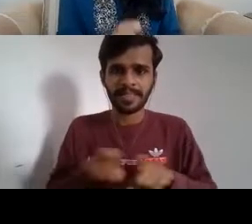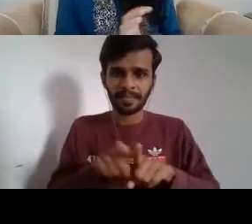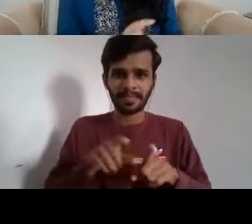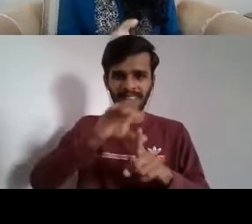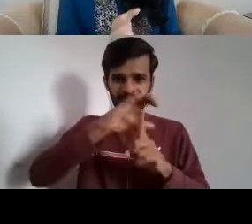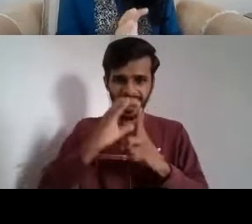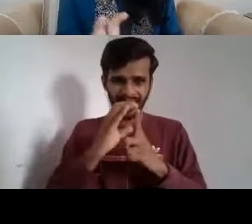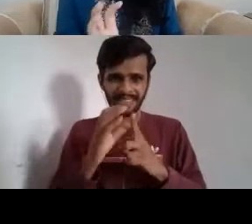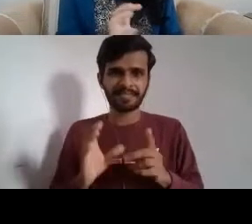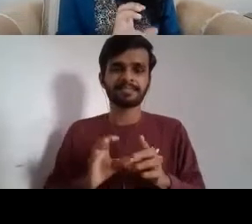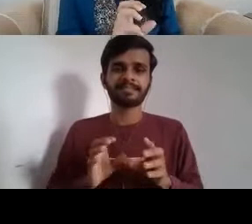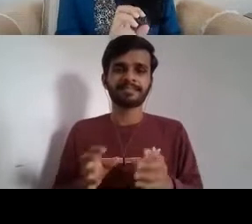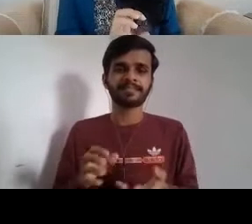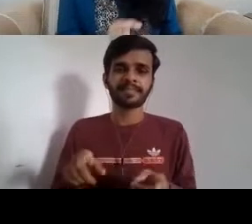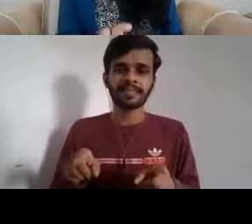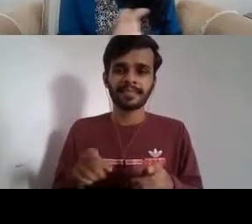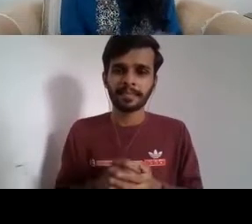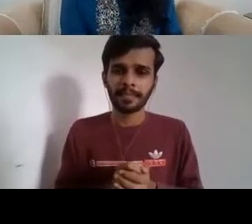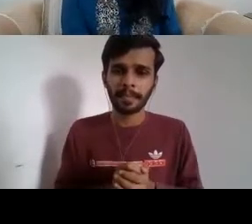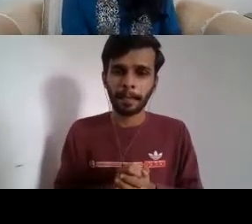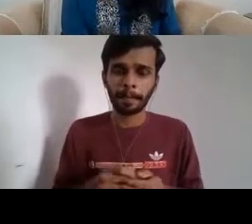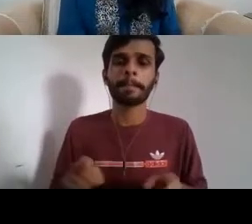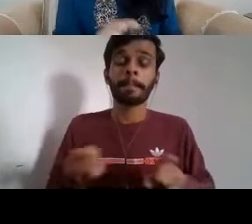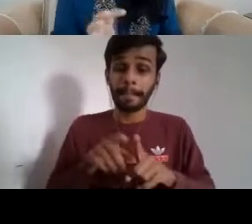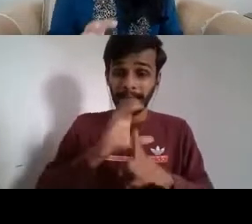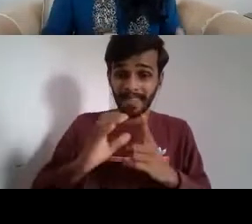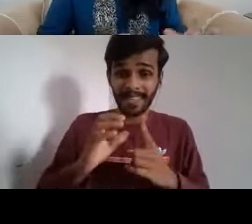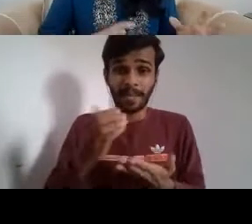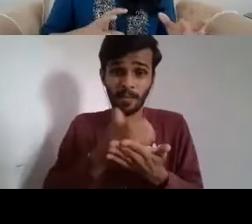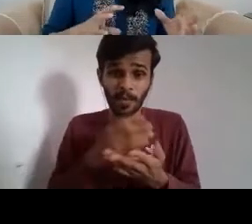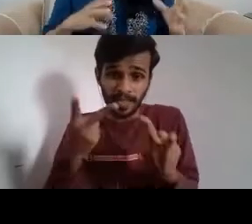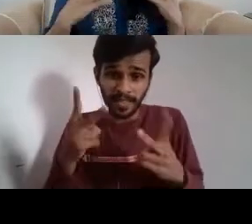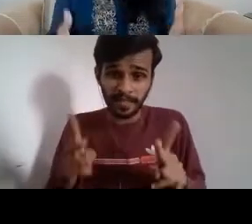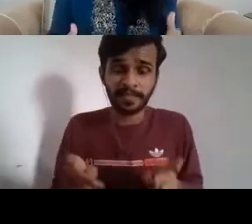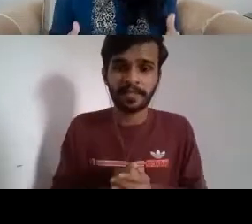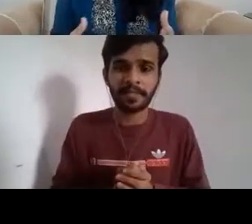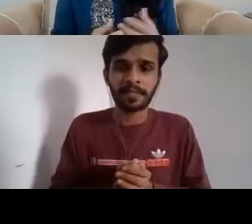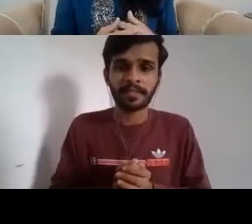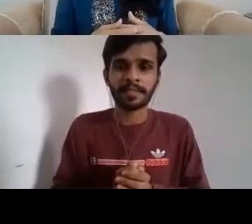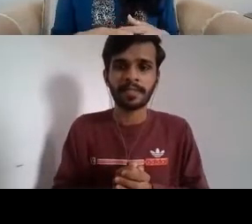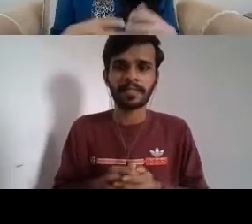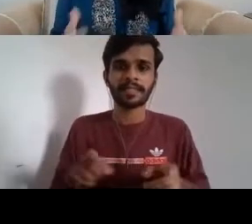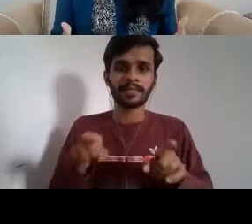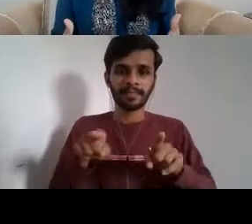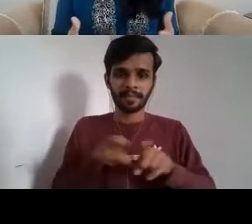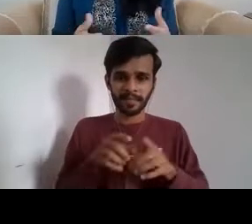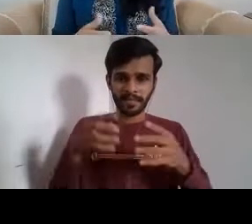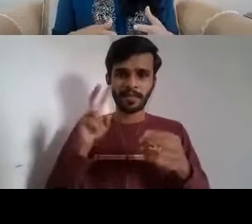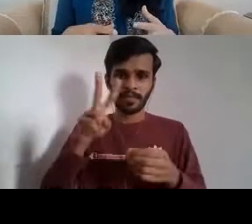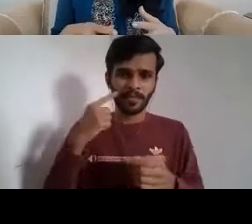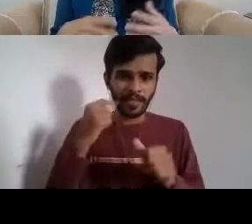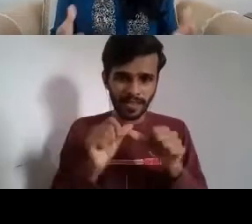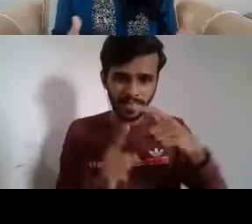an anti-establishment cultural phenomenon that opposed the war of Vietnam, commercialism,